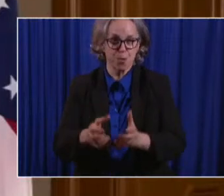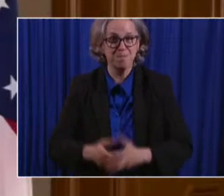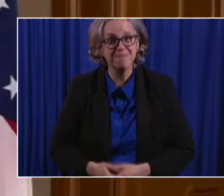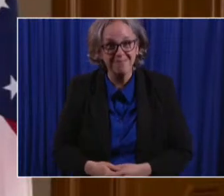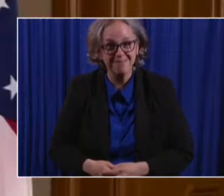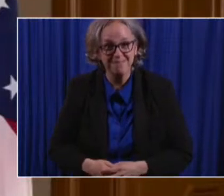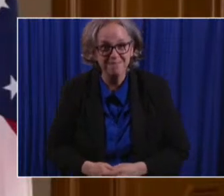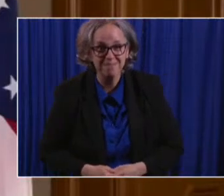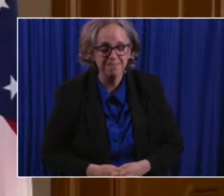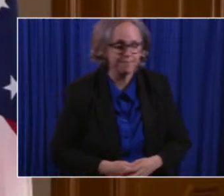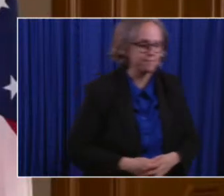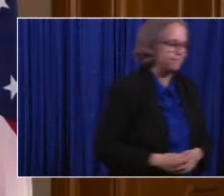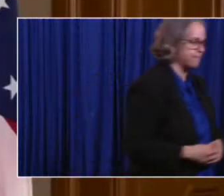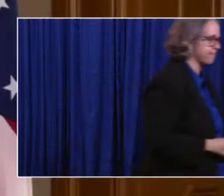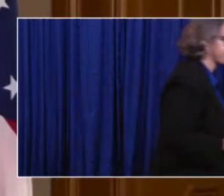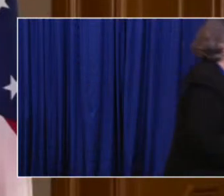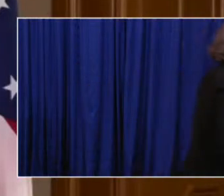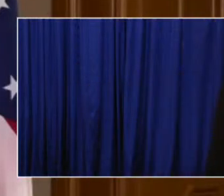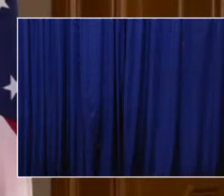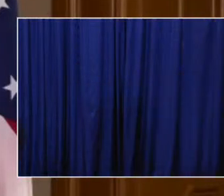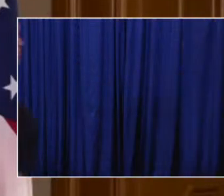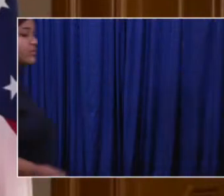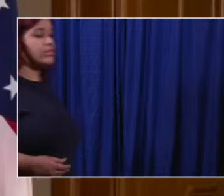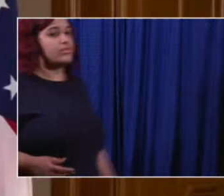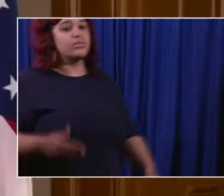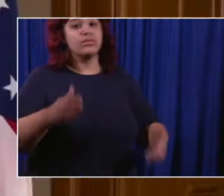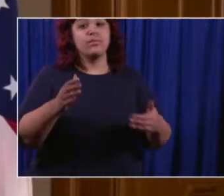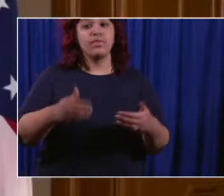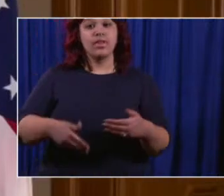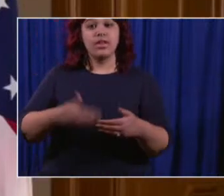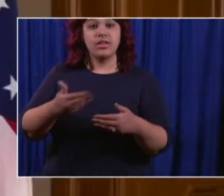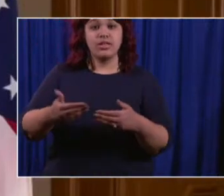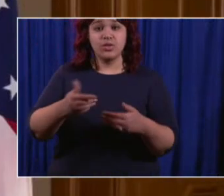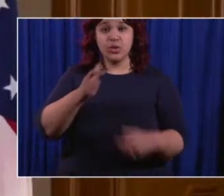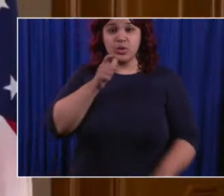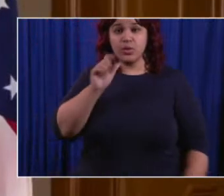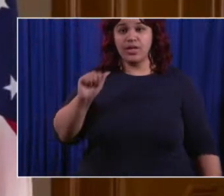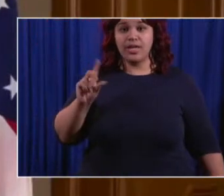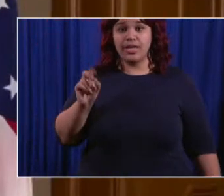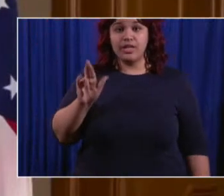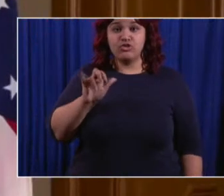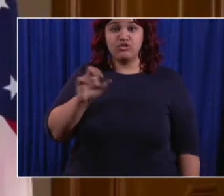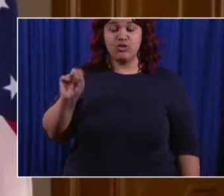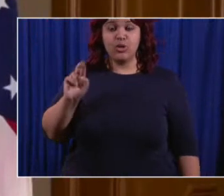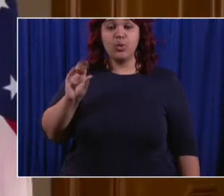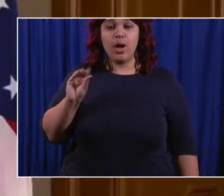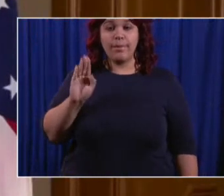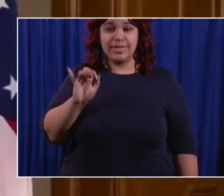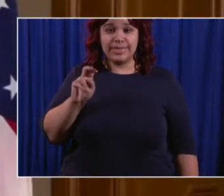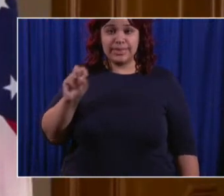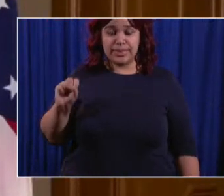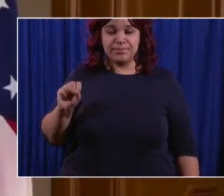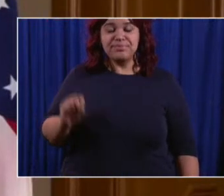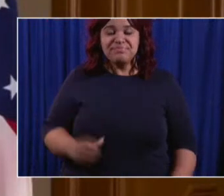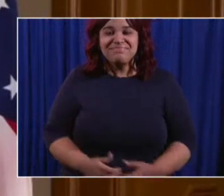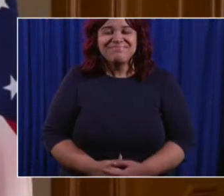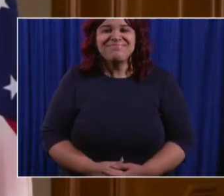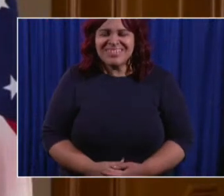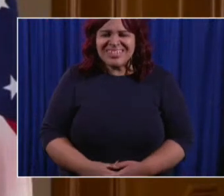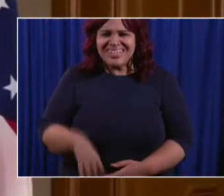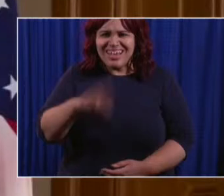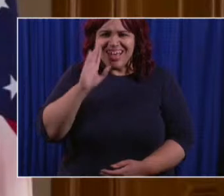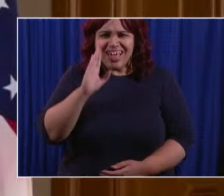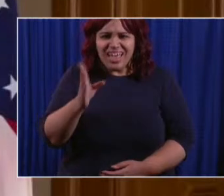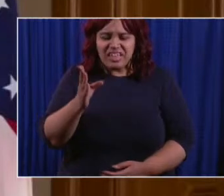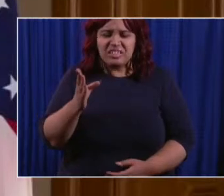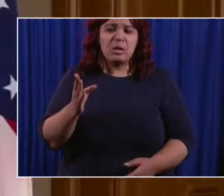Next question is from Adrian Robbins at WCMH in Columbus. Hi, Governor. My question is, looking forward